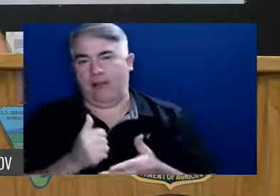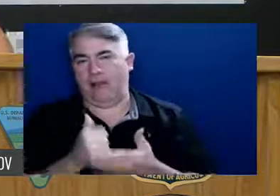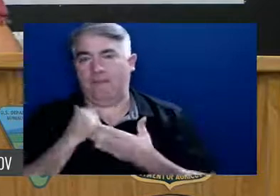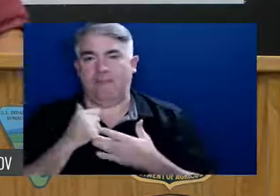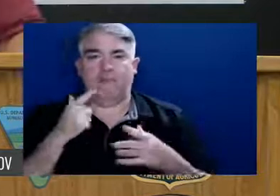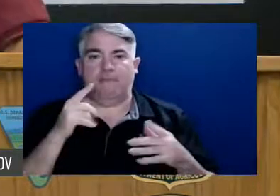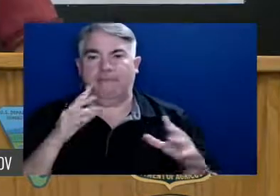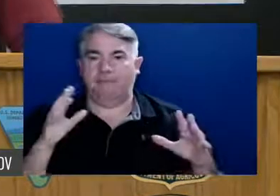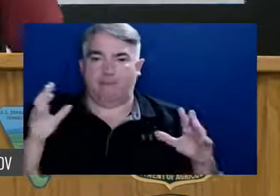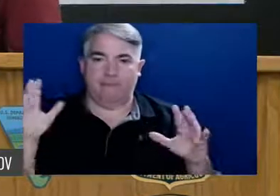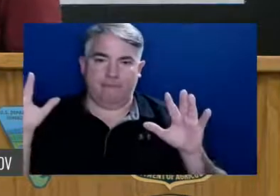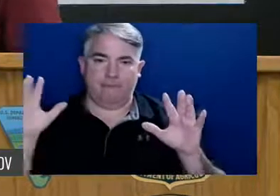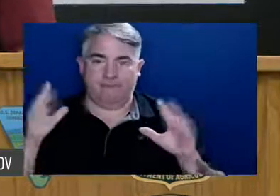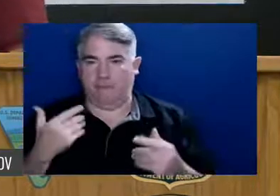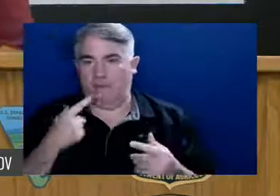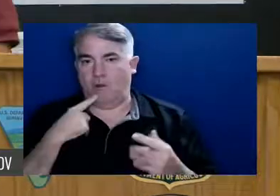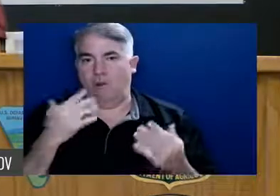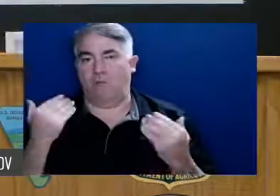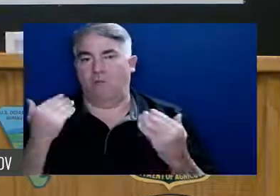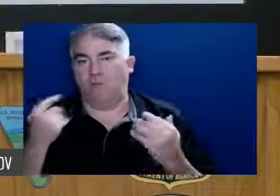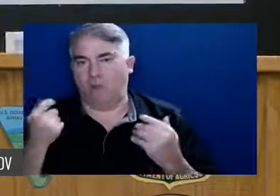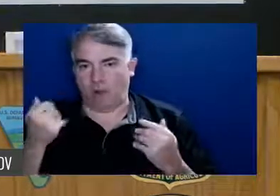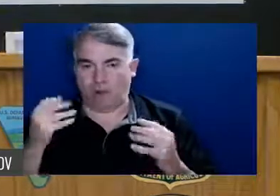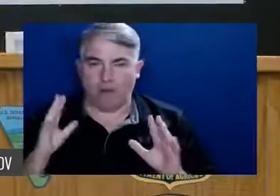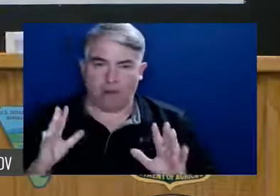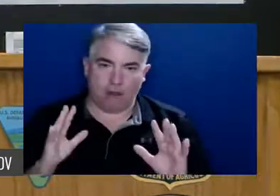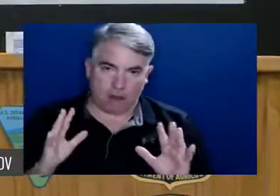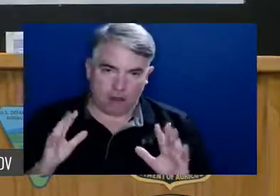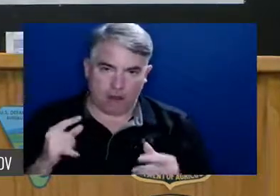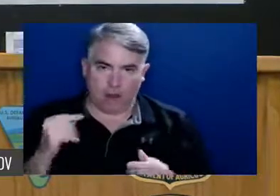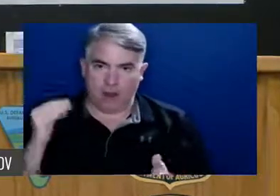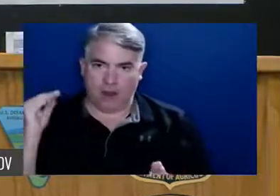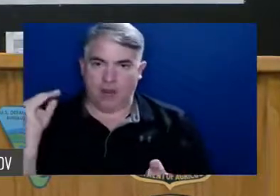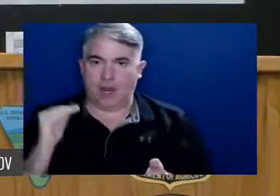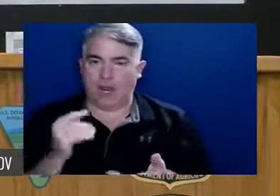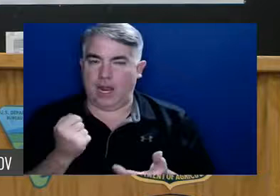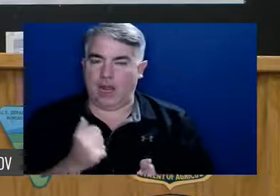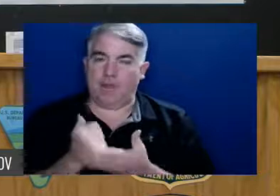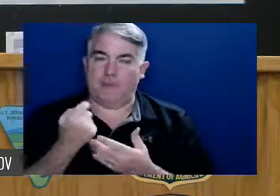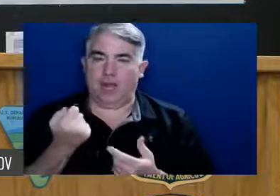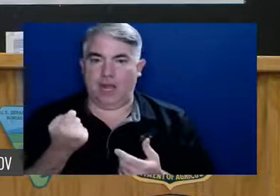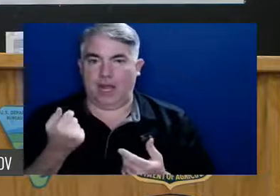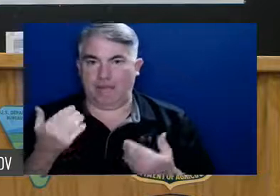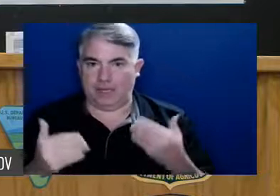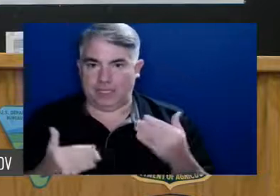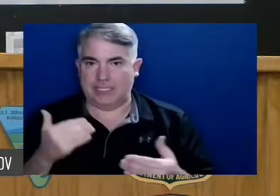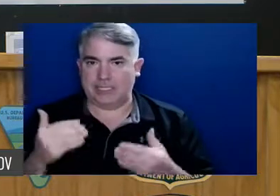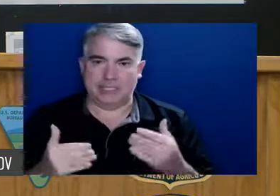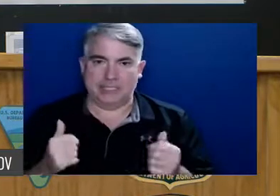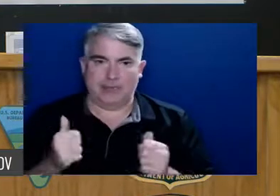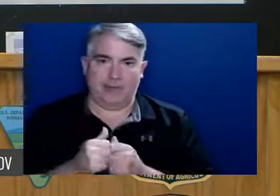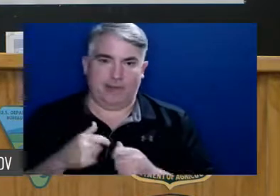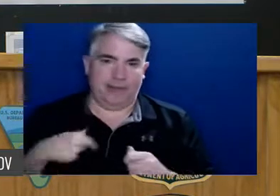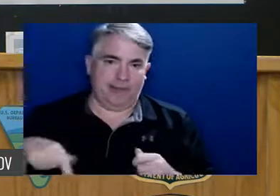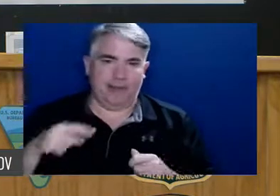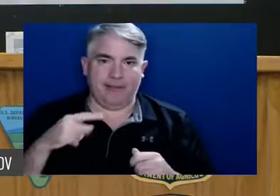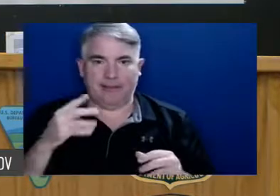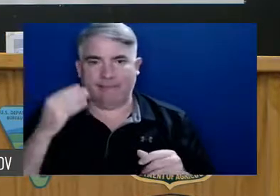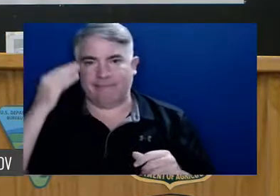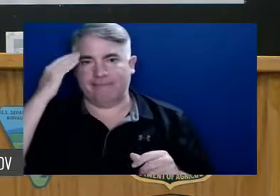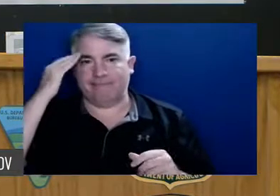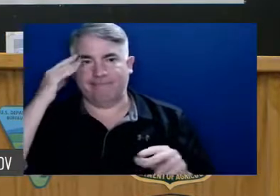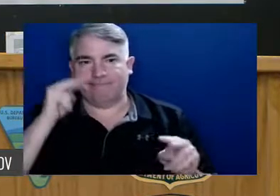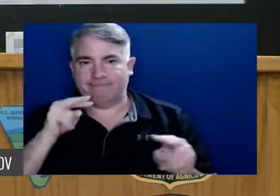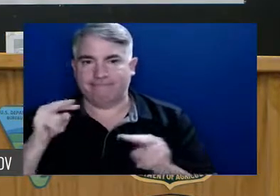tone down the concerns that we all had with the high winds that we were experiencing. This fire still has quite a bit of potential.